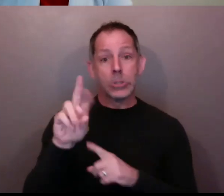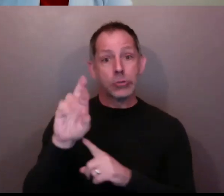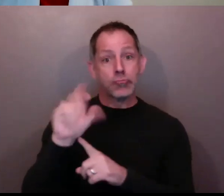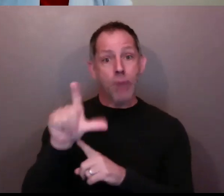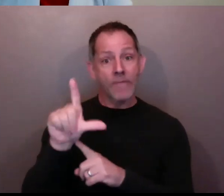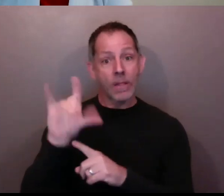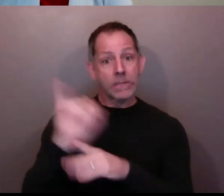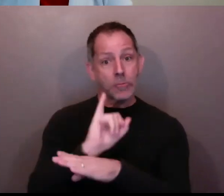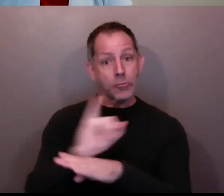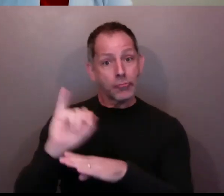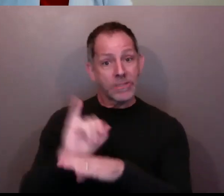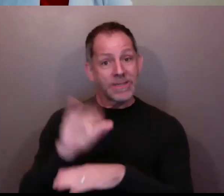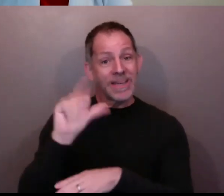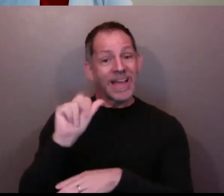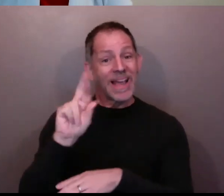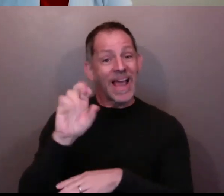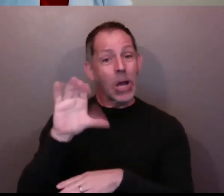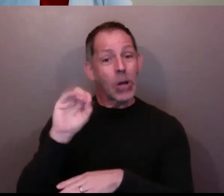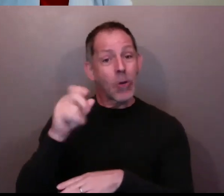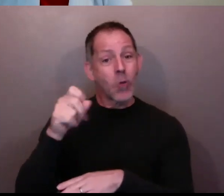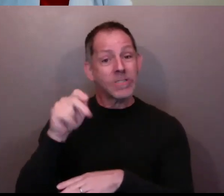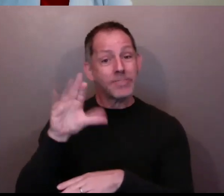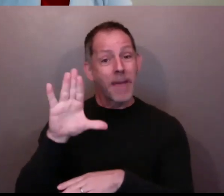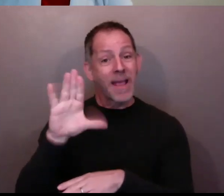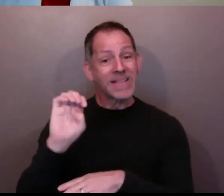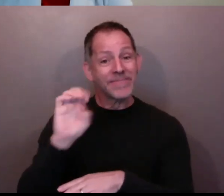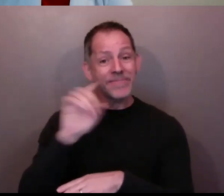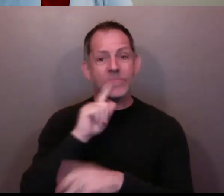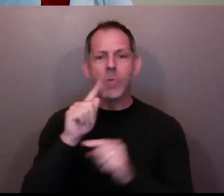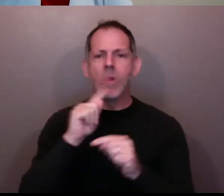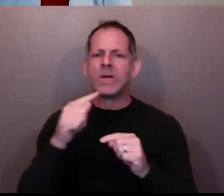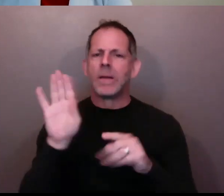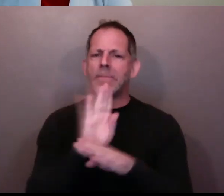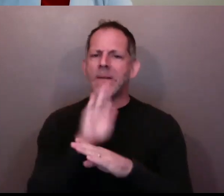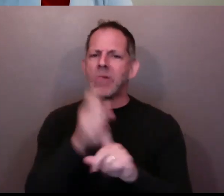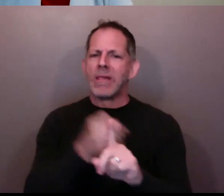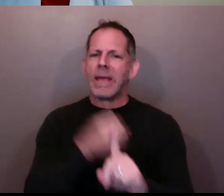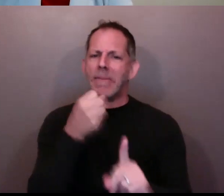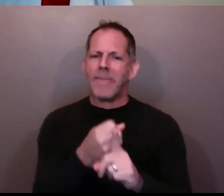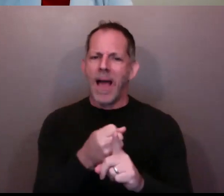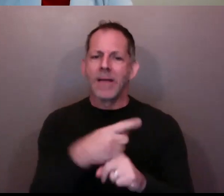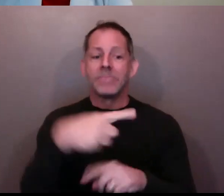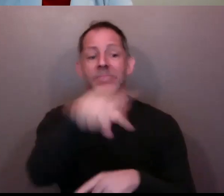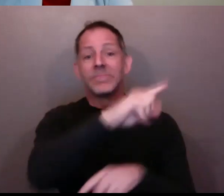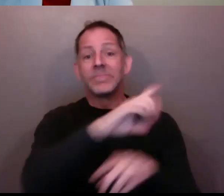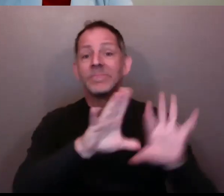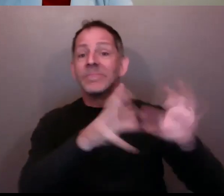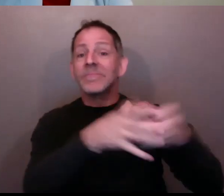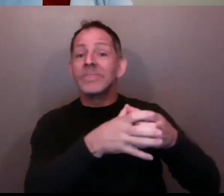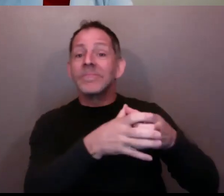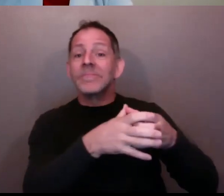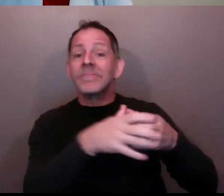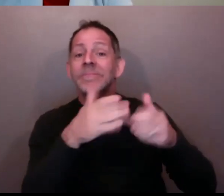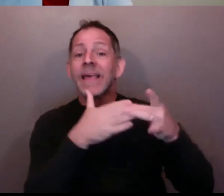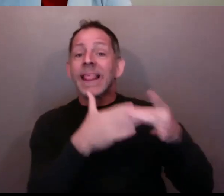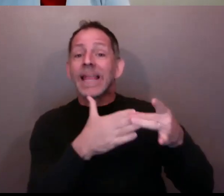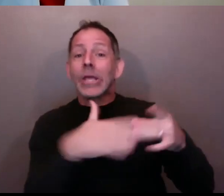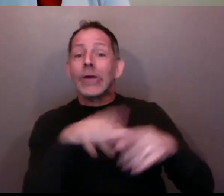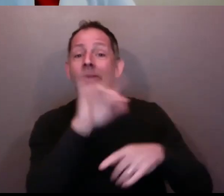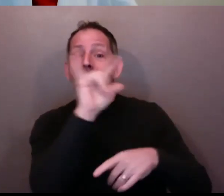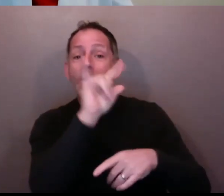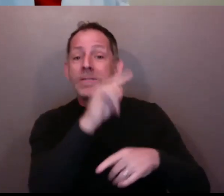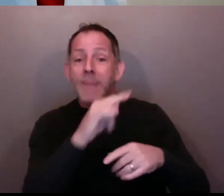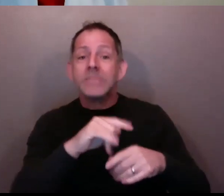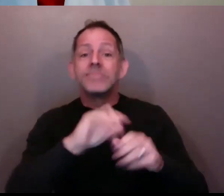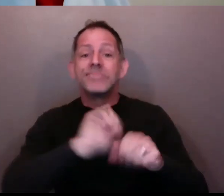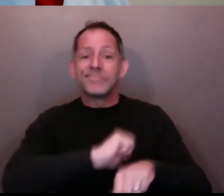of the Snohomish County's Aerospace Task Force for this Thursday. We're going to be making our case for why Snohomish County is really the best,